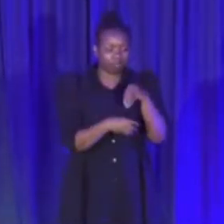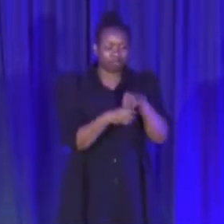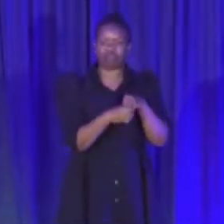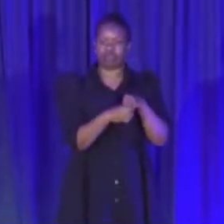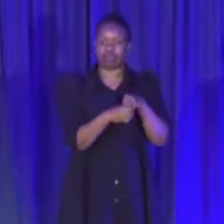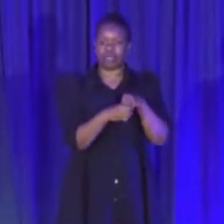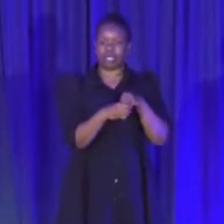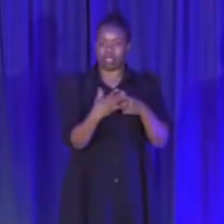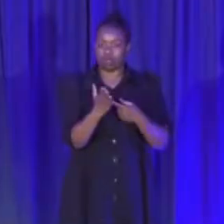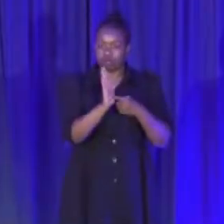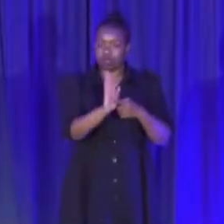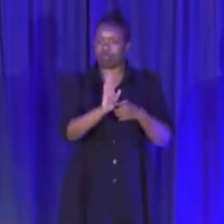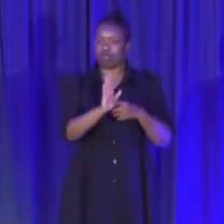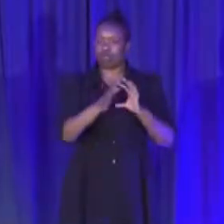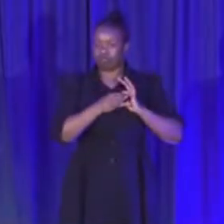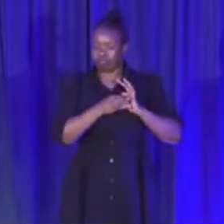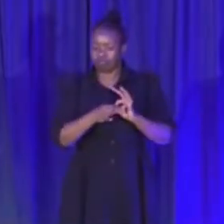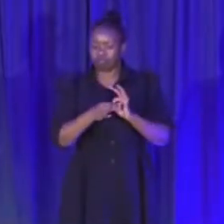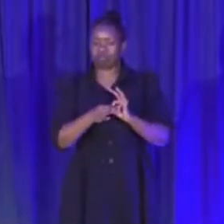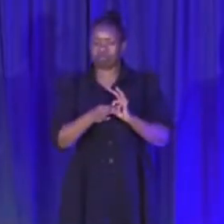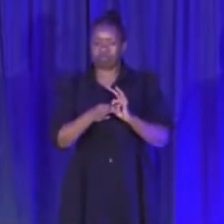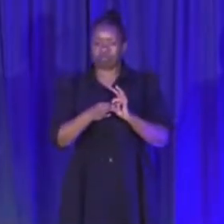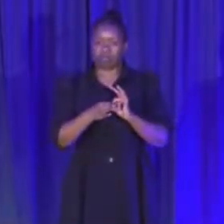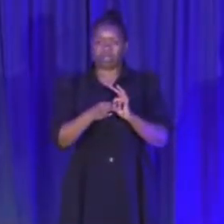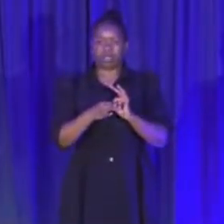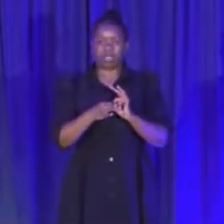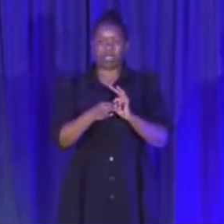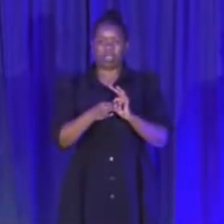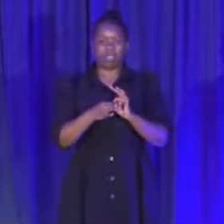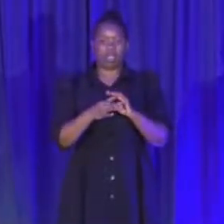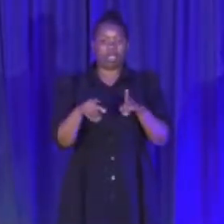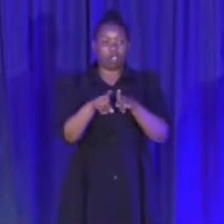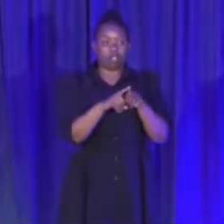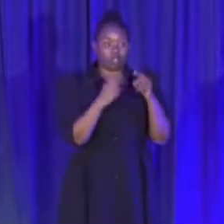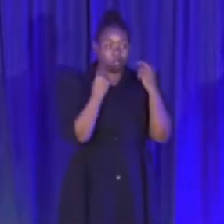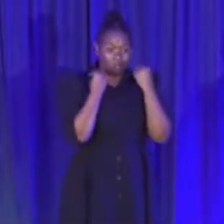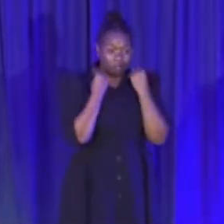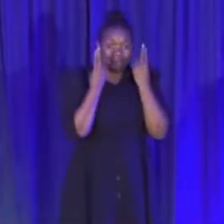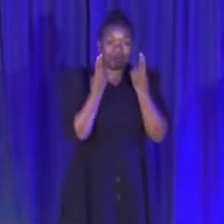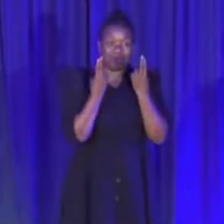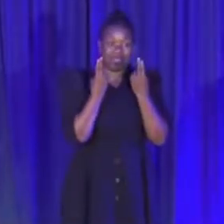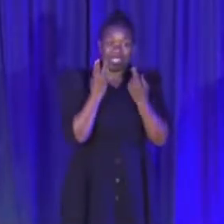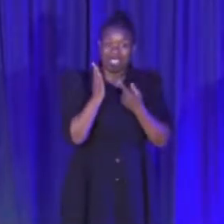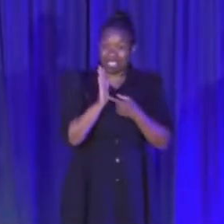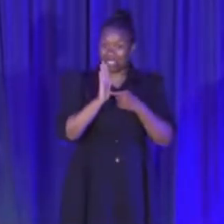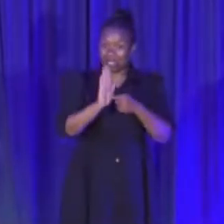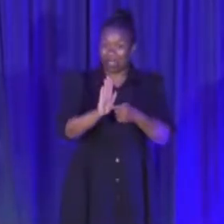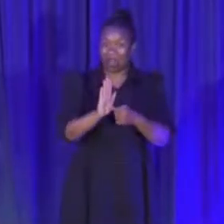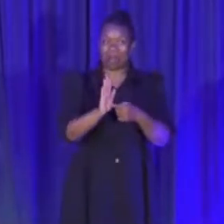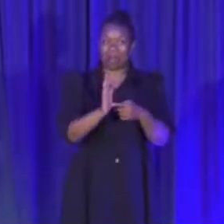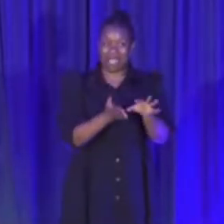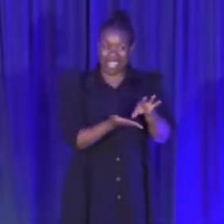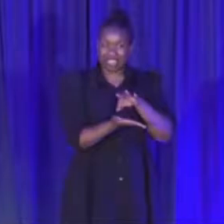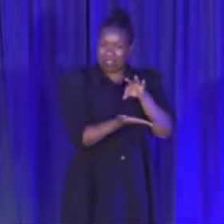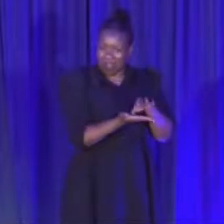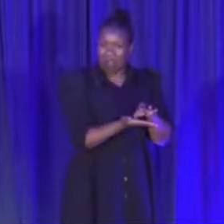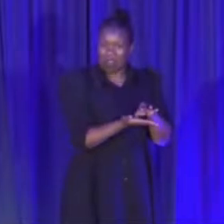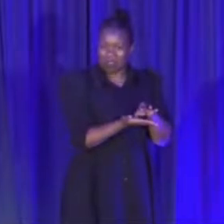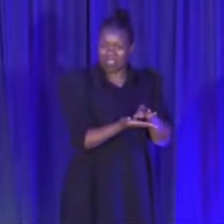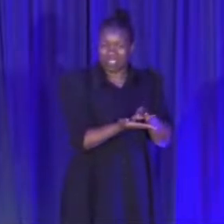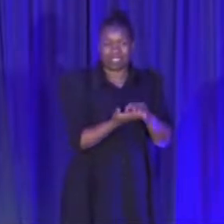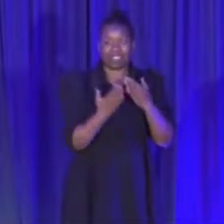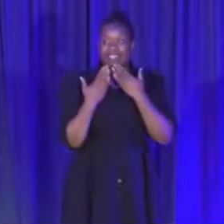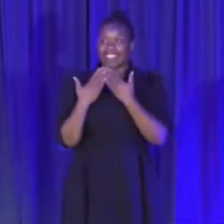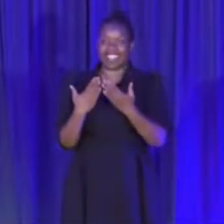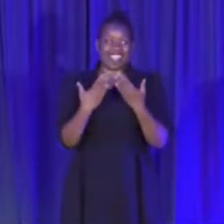to get involved, to show the commitment, indeed for the need to get up, to show up and to vote. Thank you all for